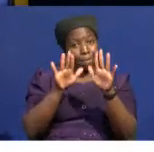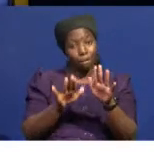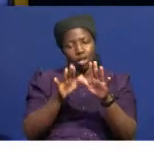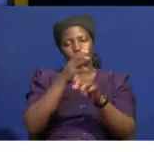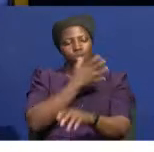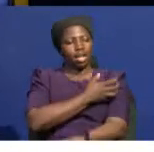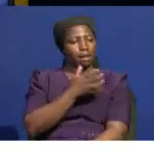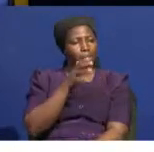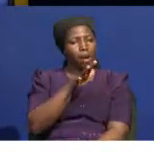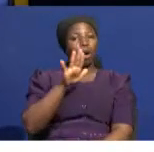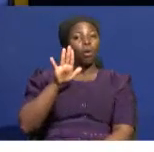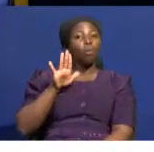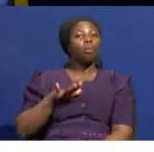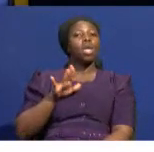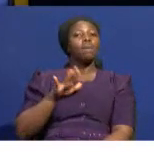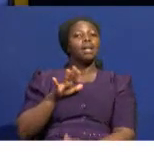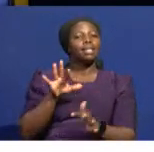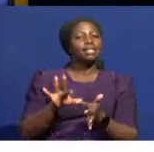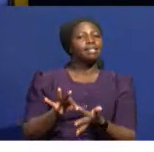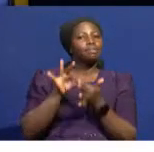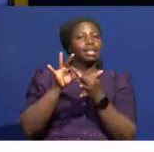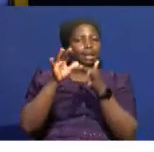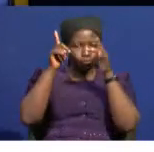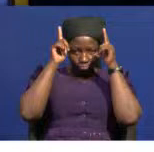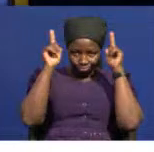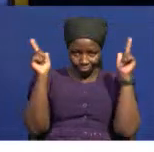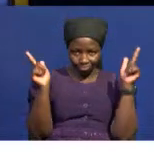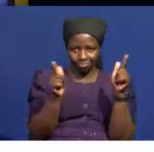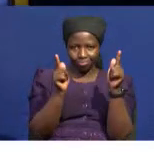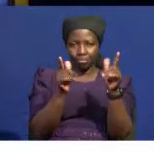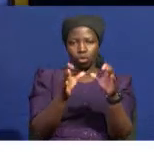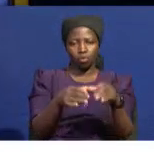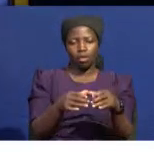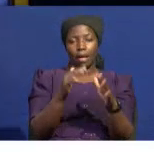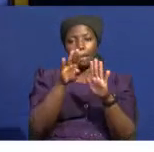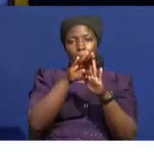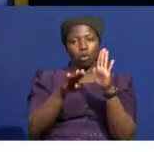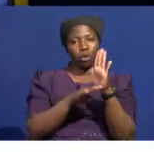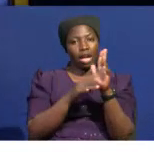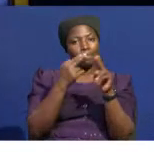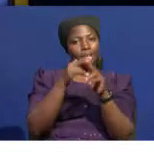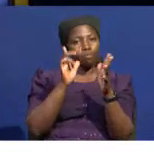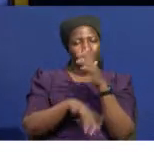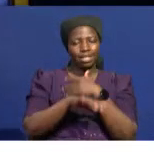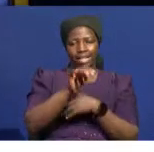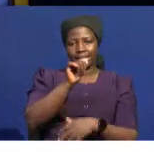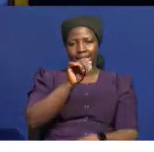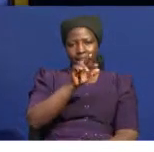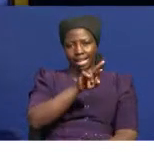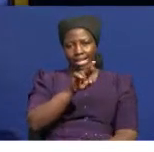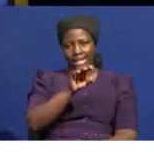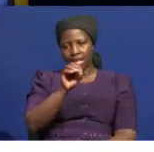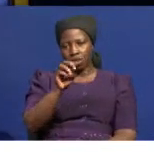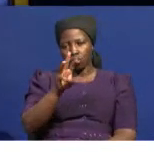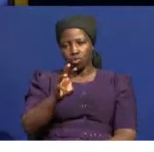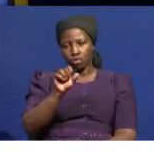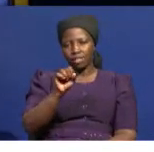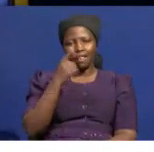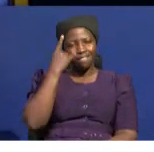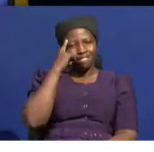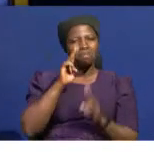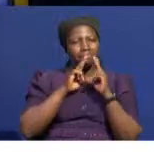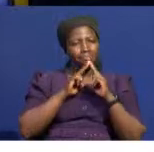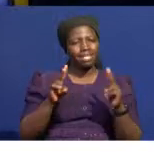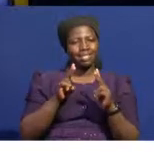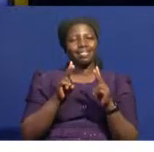women, especially those from the pastoral communities. A program dubbed Arrows for Peace is offering both men and women from the